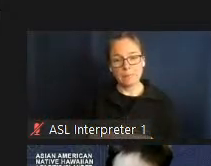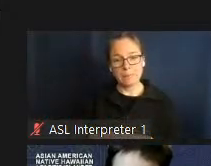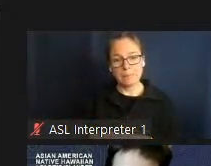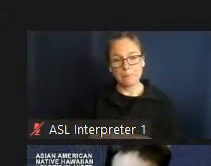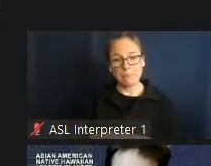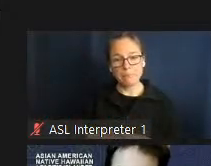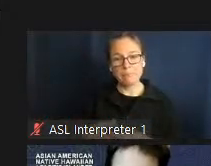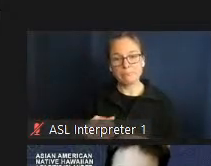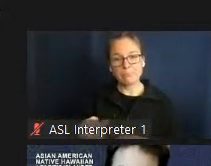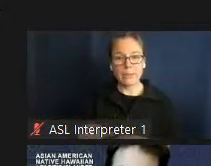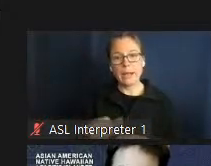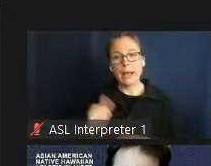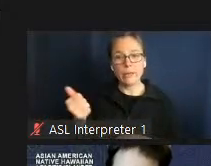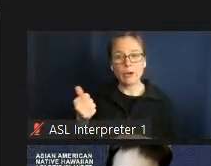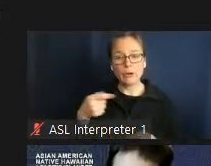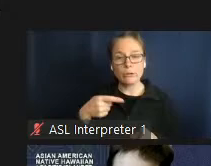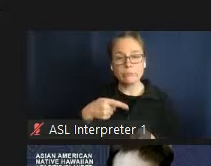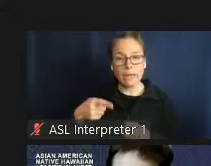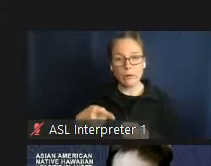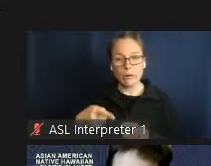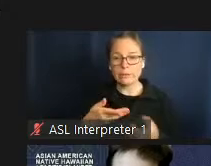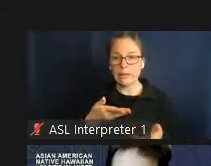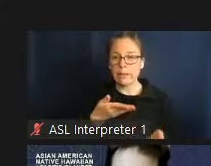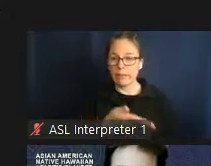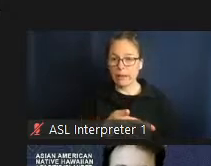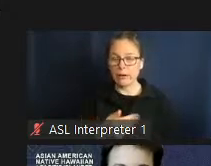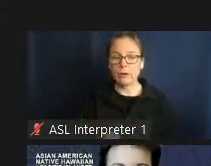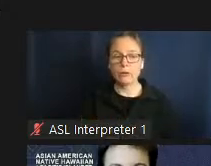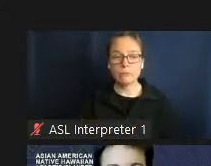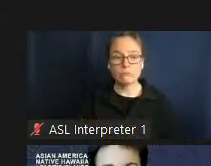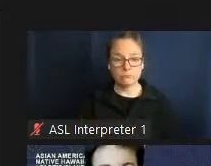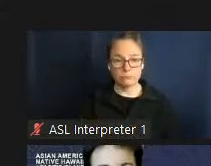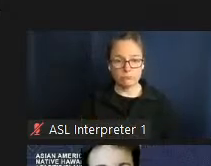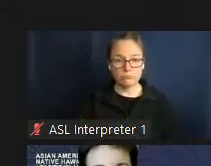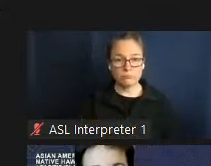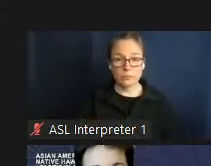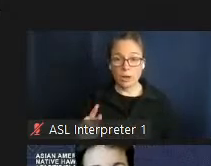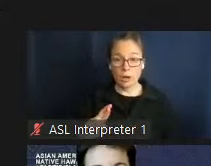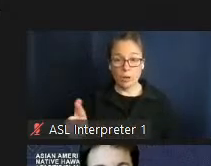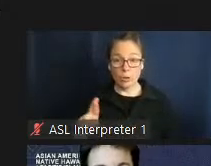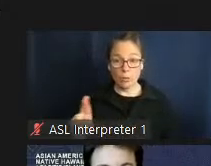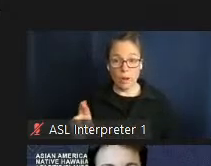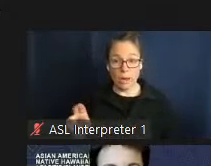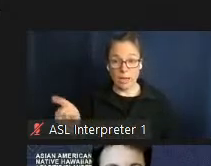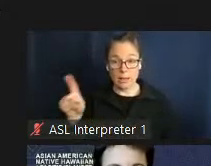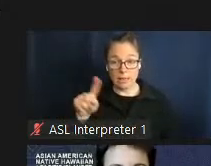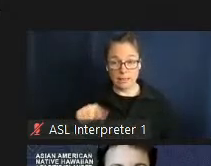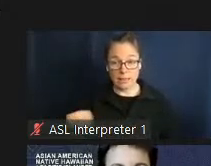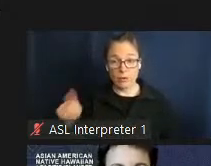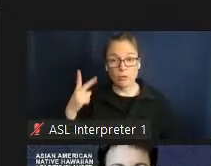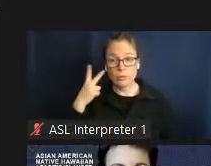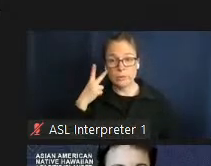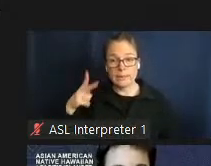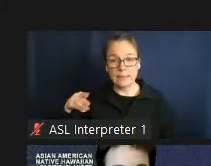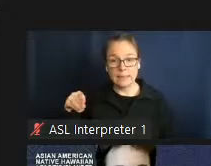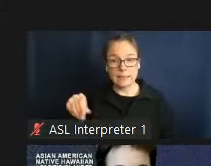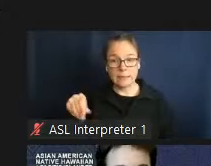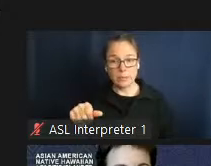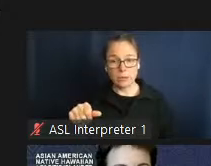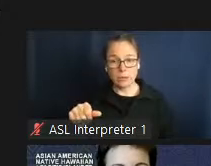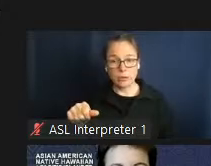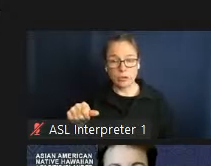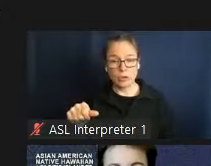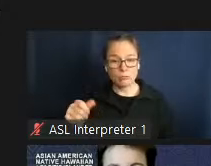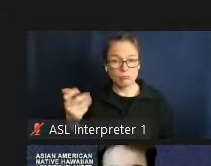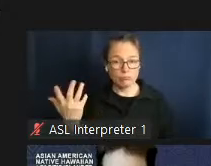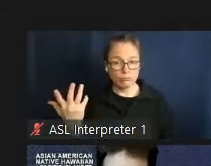other areas are contained. And you can see on the right-hand side, the expenditures budget. The bulk